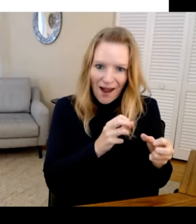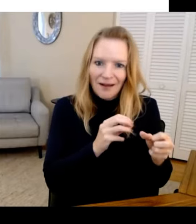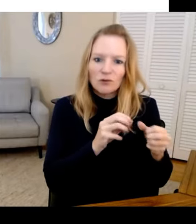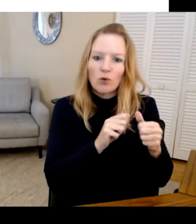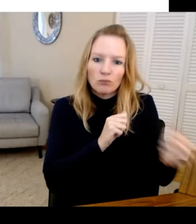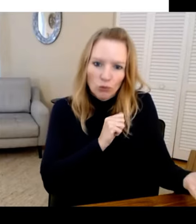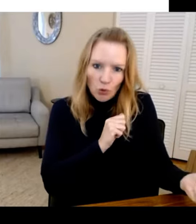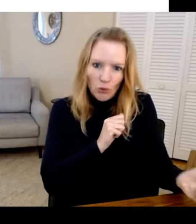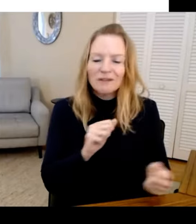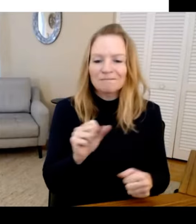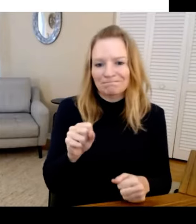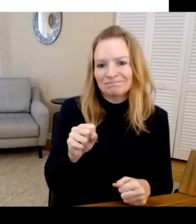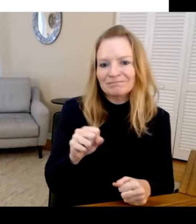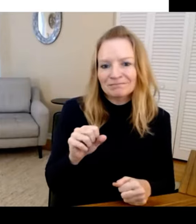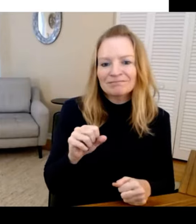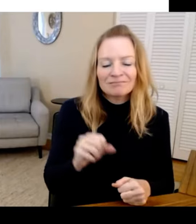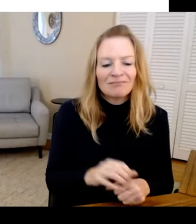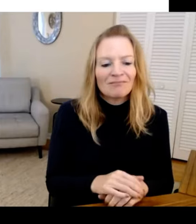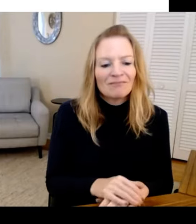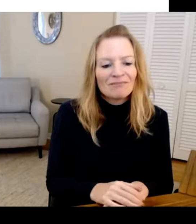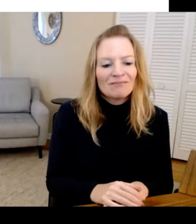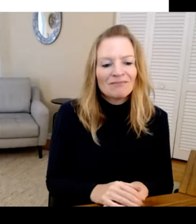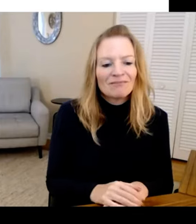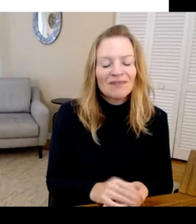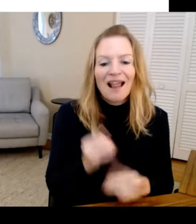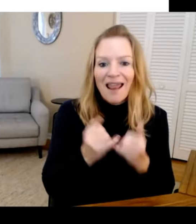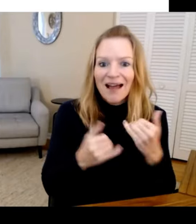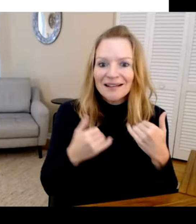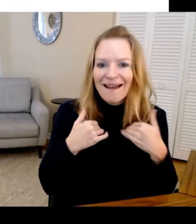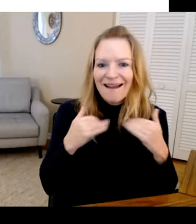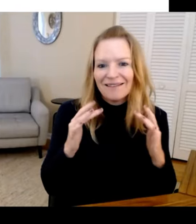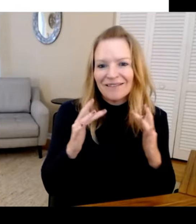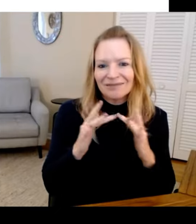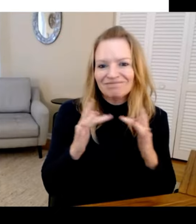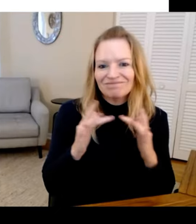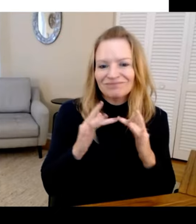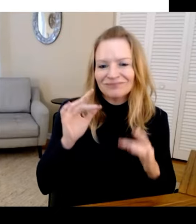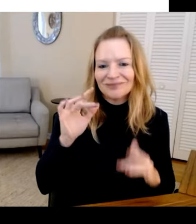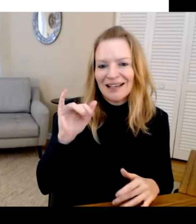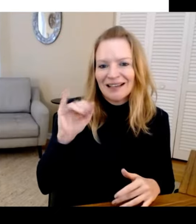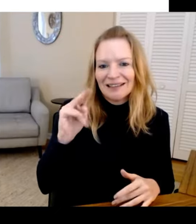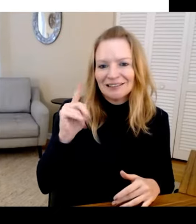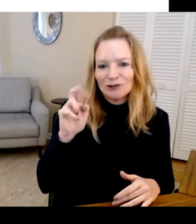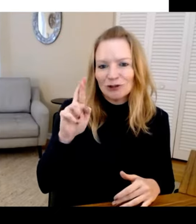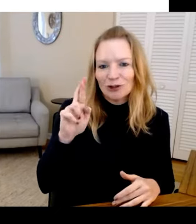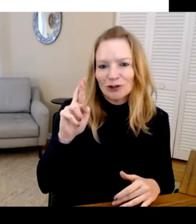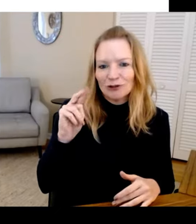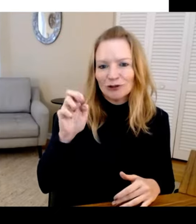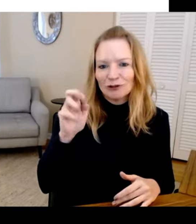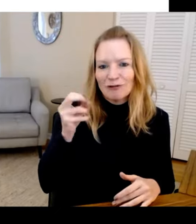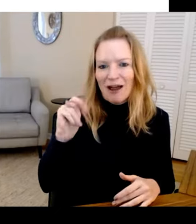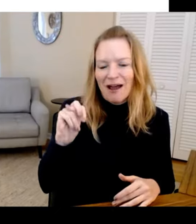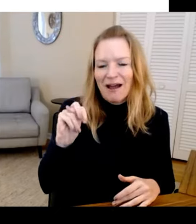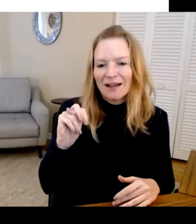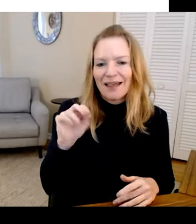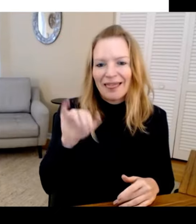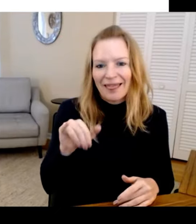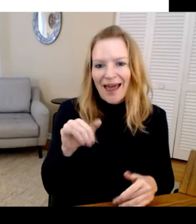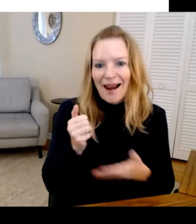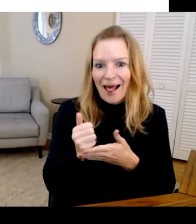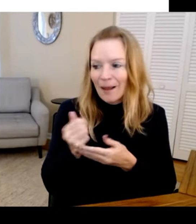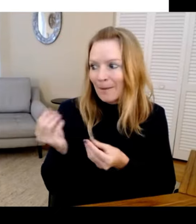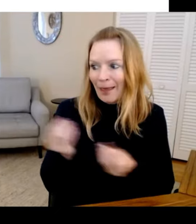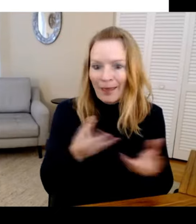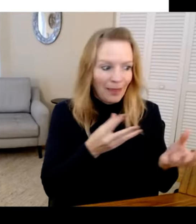to contract or to extend and to move your muscles. Lastly, you have the